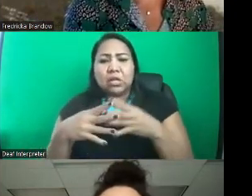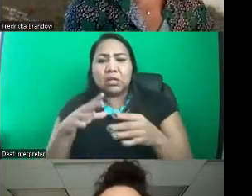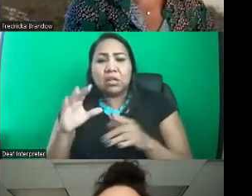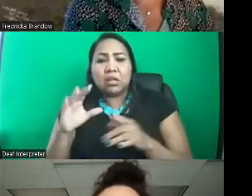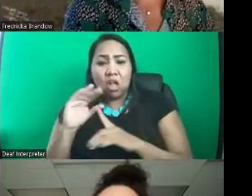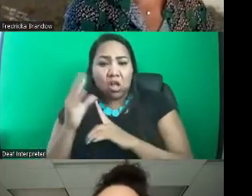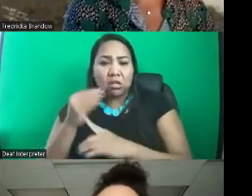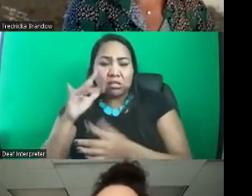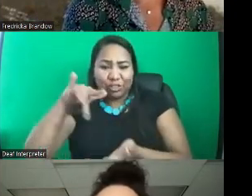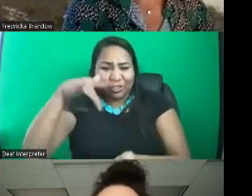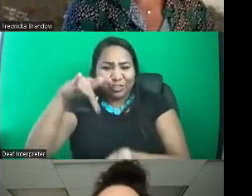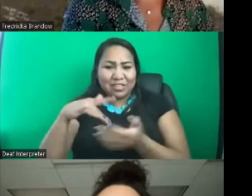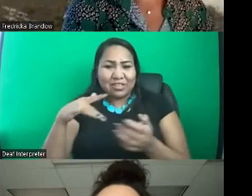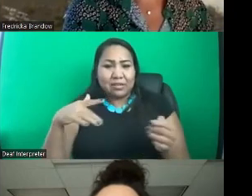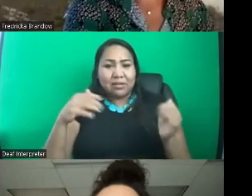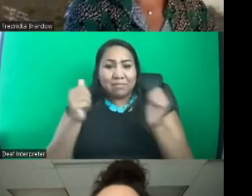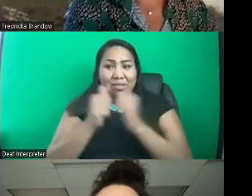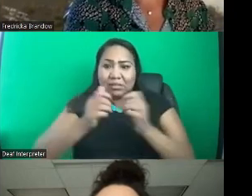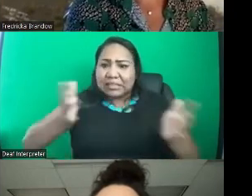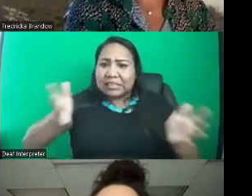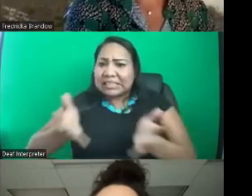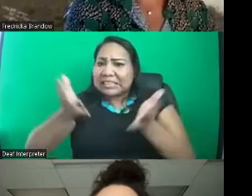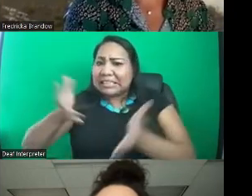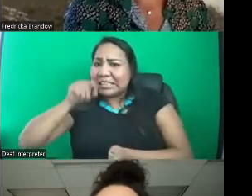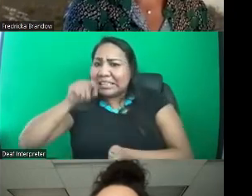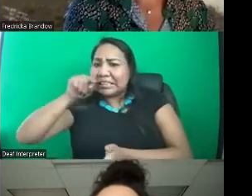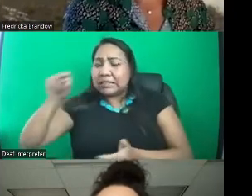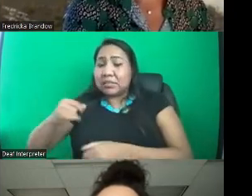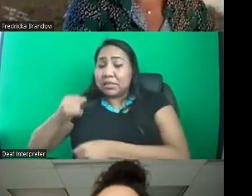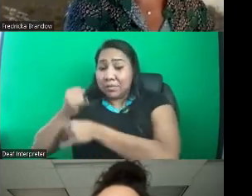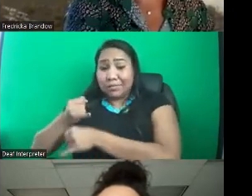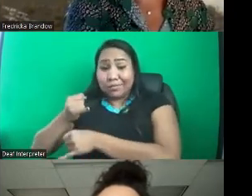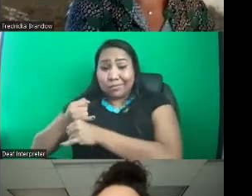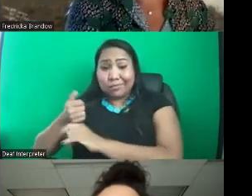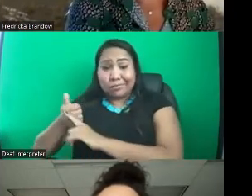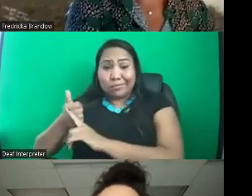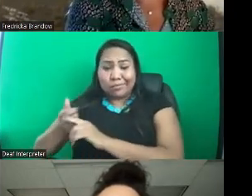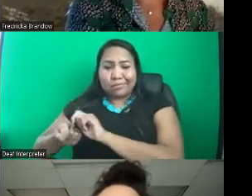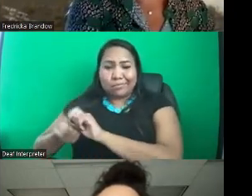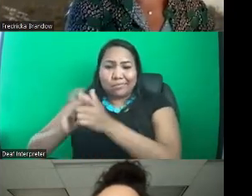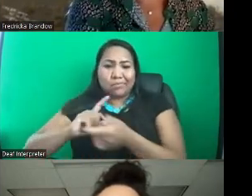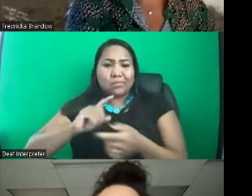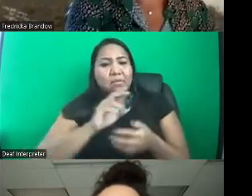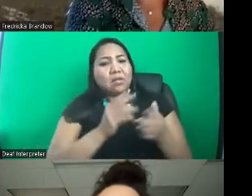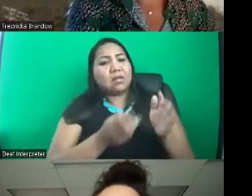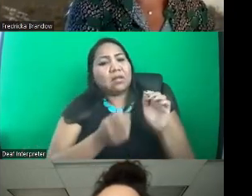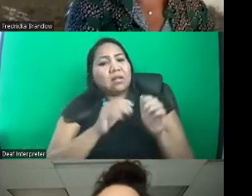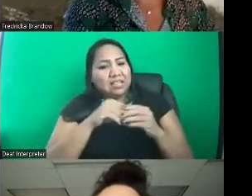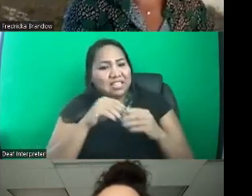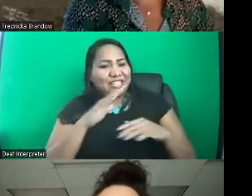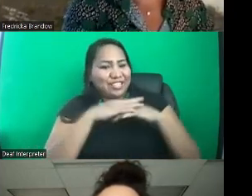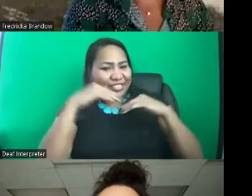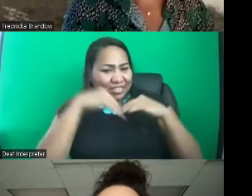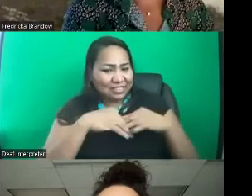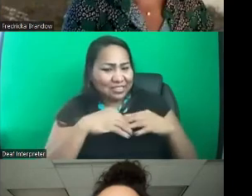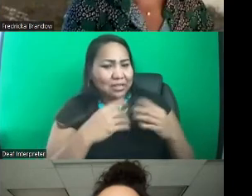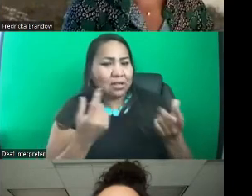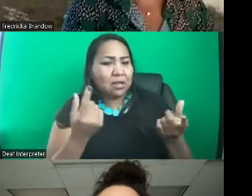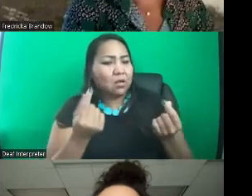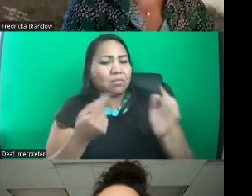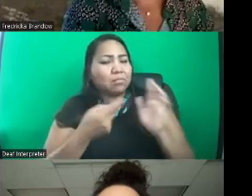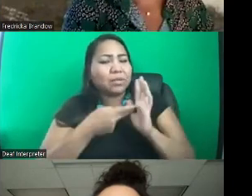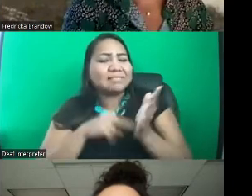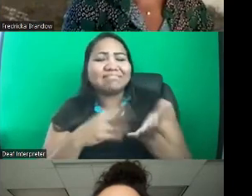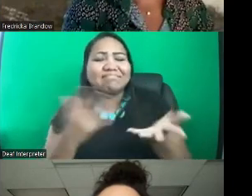the institution. And so what does that mean? That means that we want to replace place names or building names